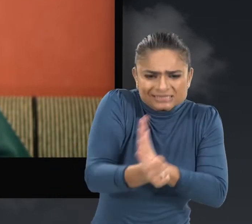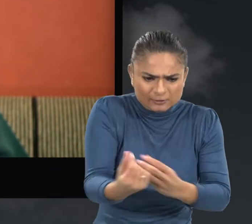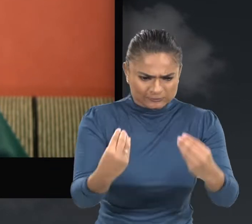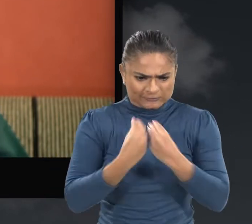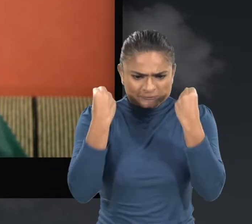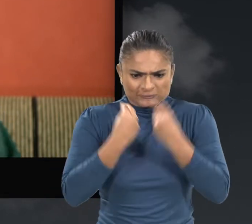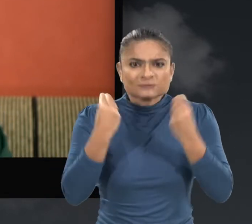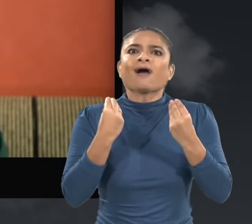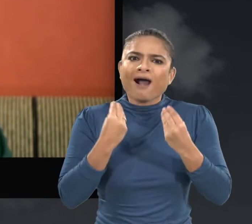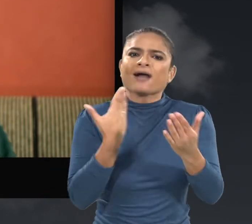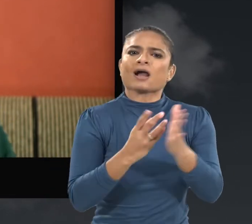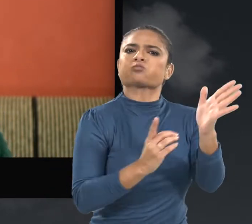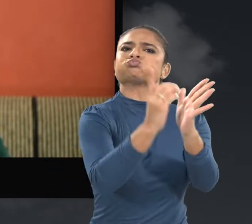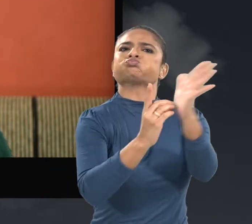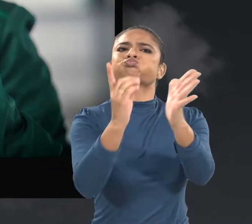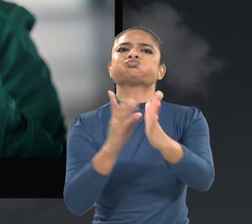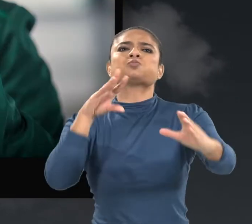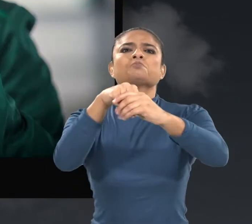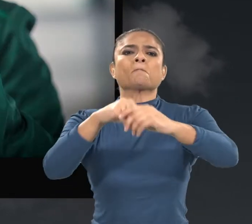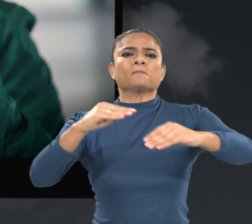just a tool to develop themselves.